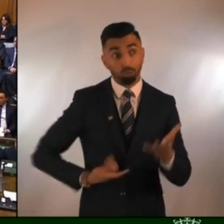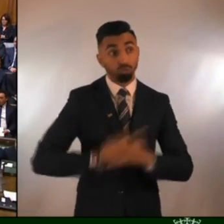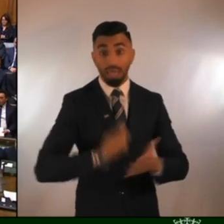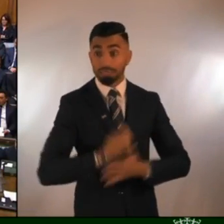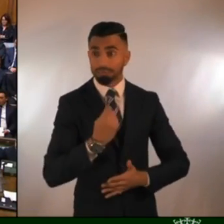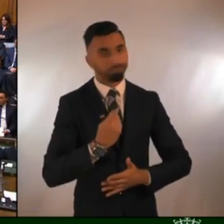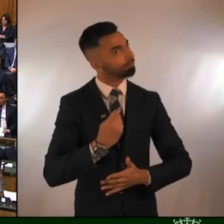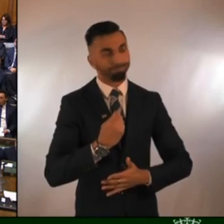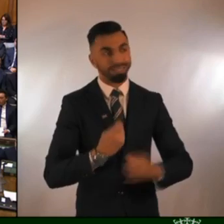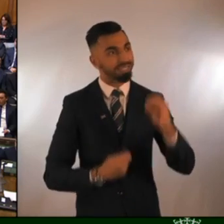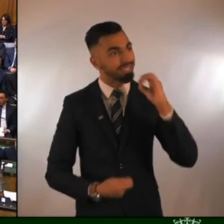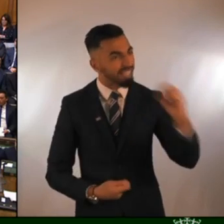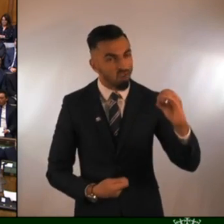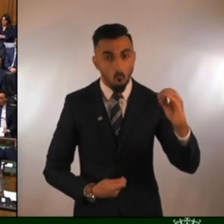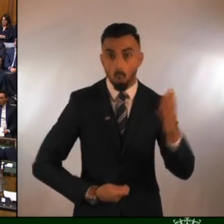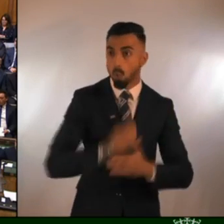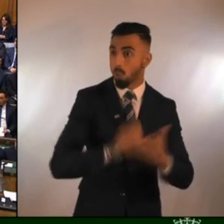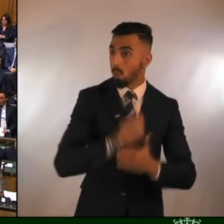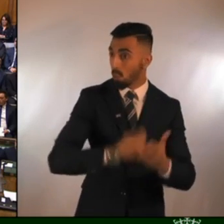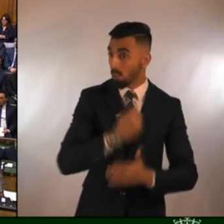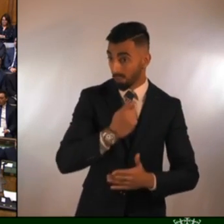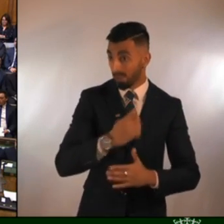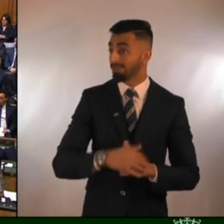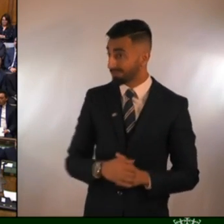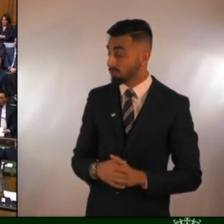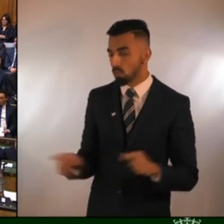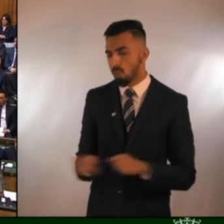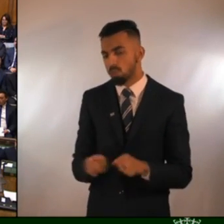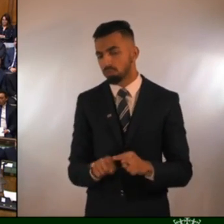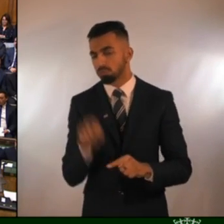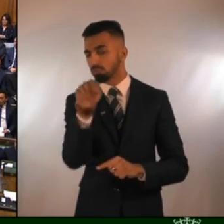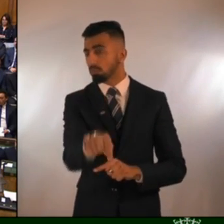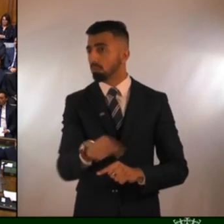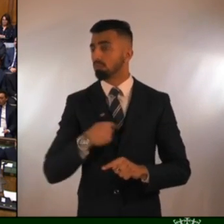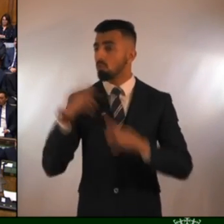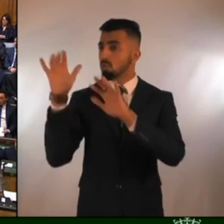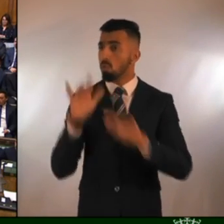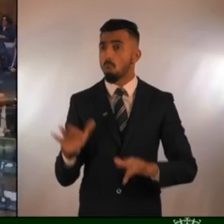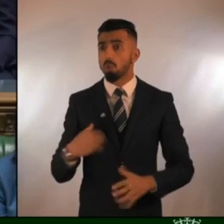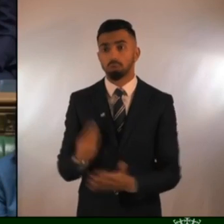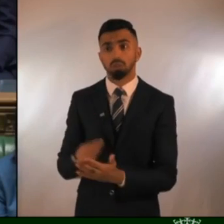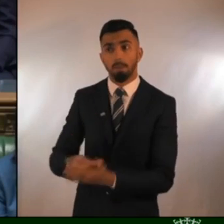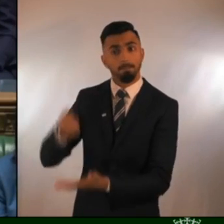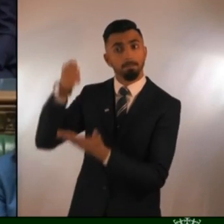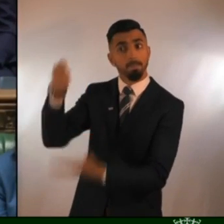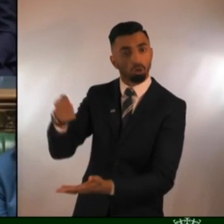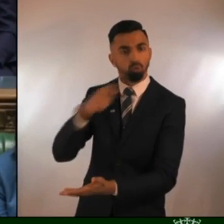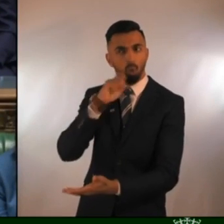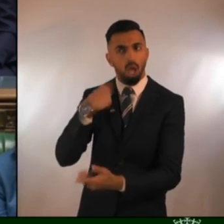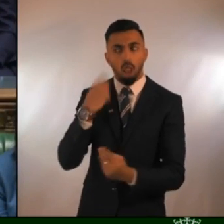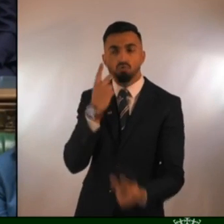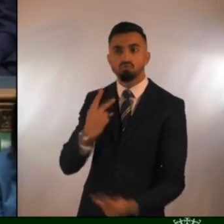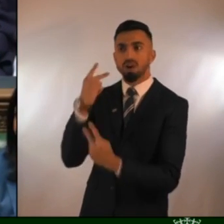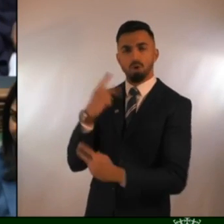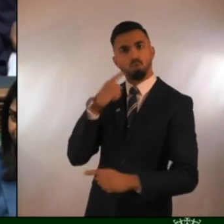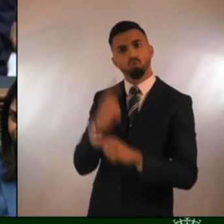launching today a fundamental review to be concluded at the autumn budget into the long-term future of business rates. But even with